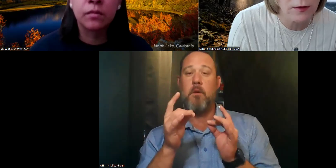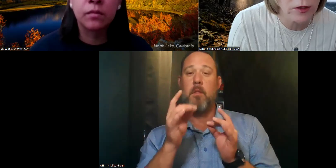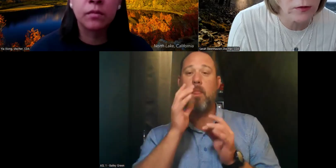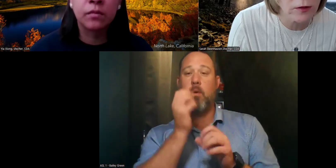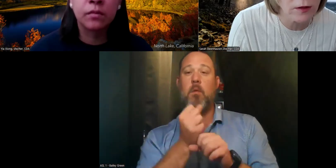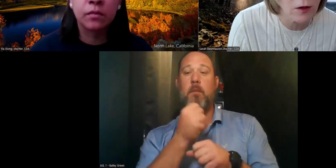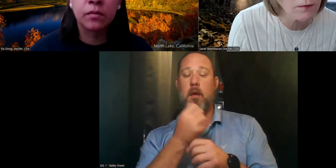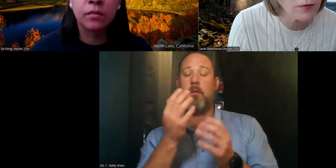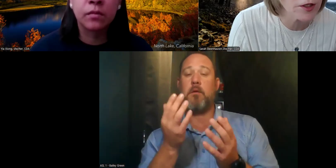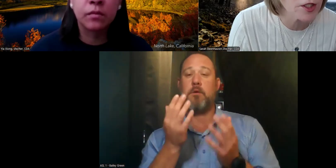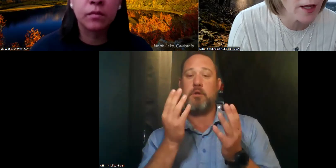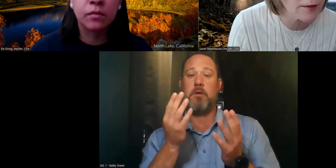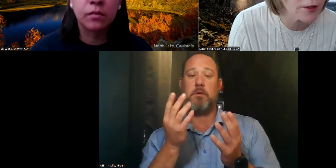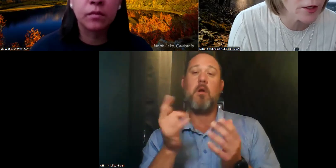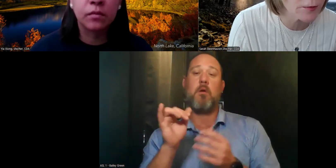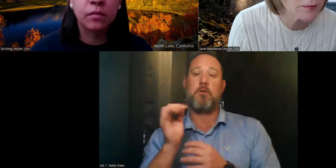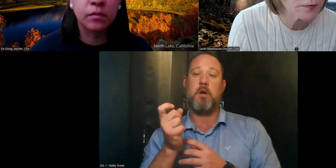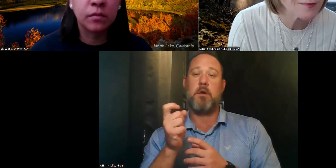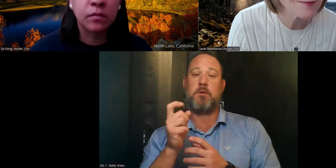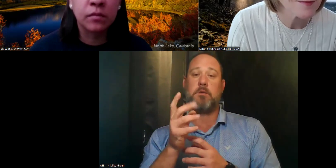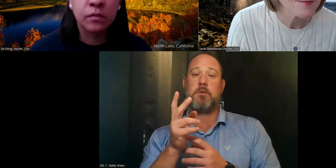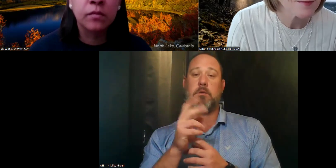the suggested, oh, good, Jax, there you go.